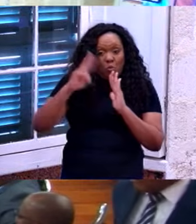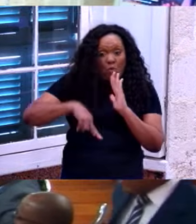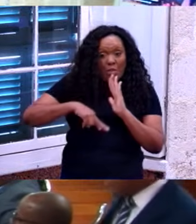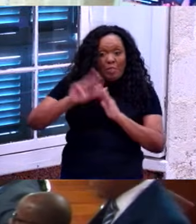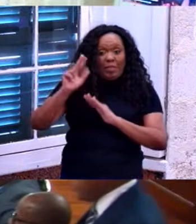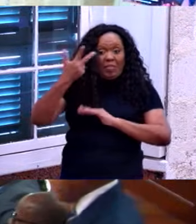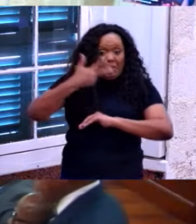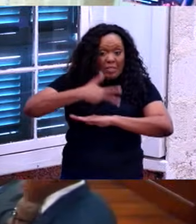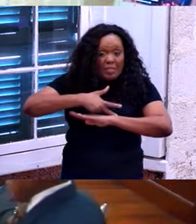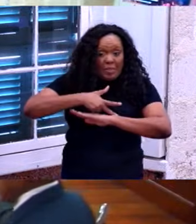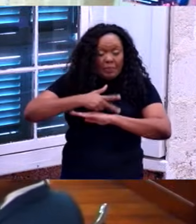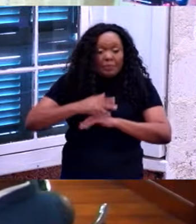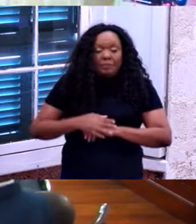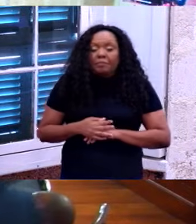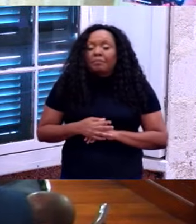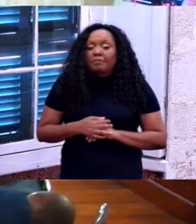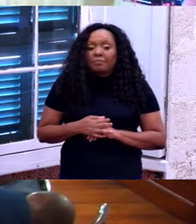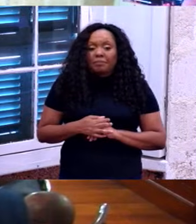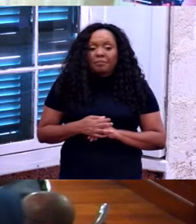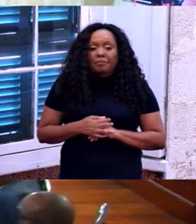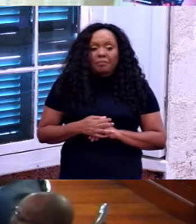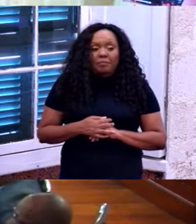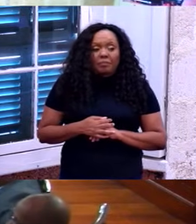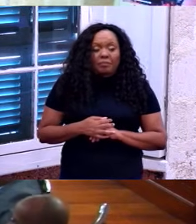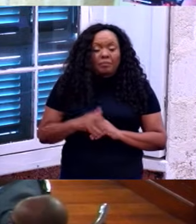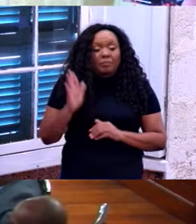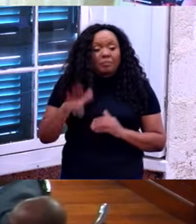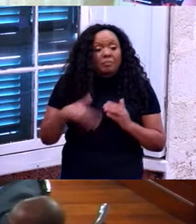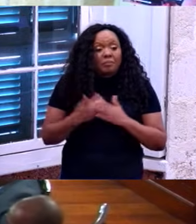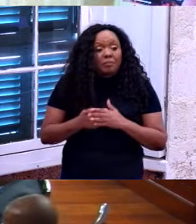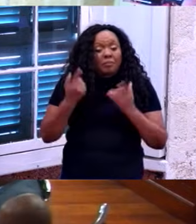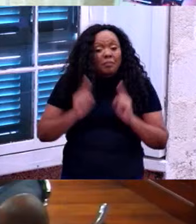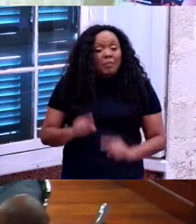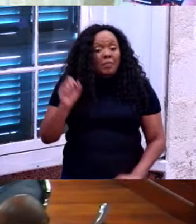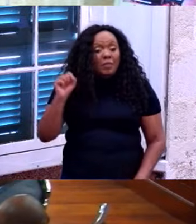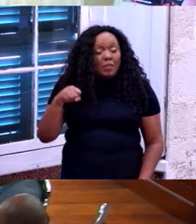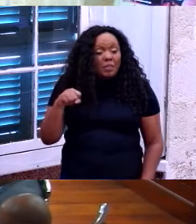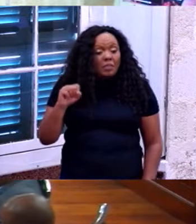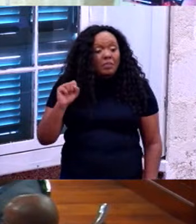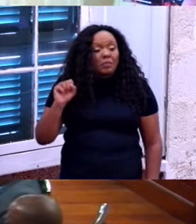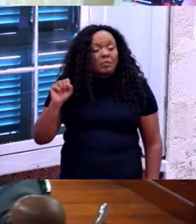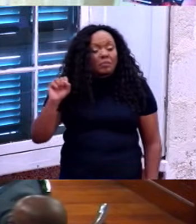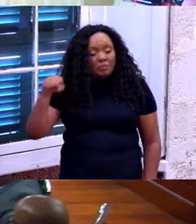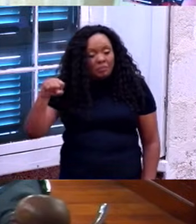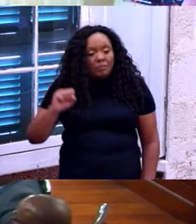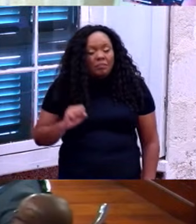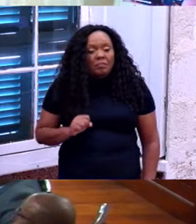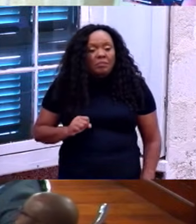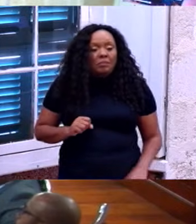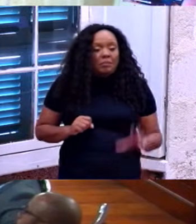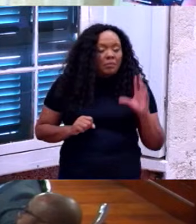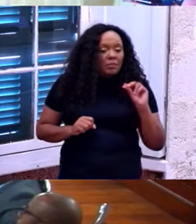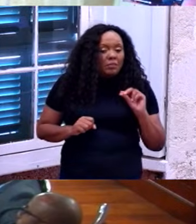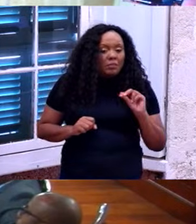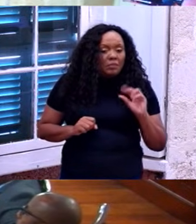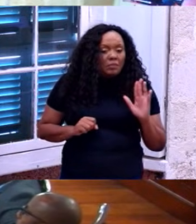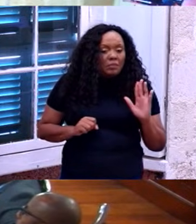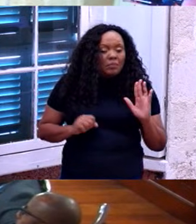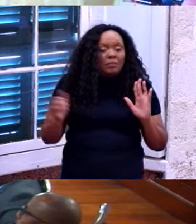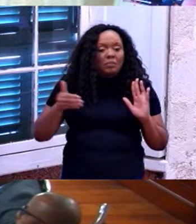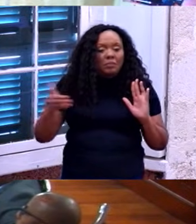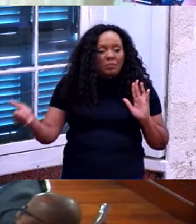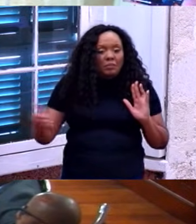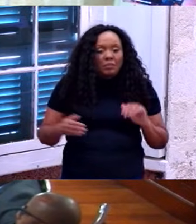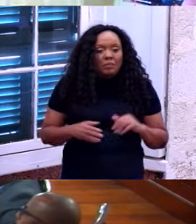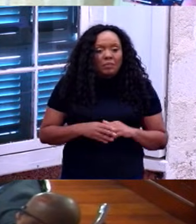The question is that this bill be read a third time. Will those honorable senators in favor please say aye? Those against please say no. We think the ayes have